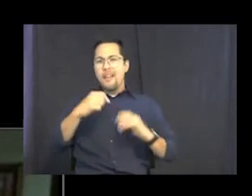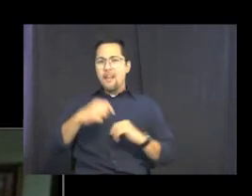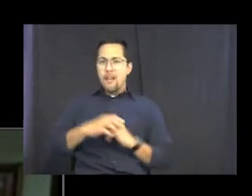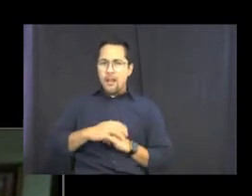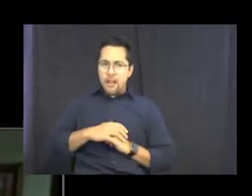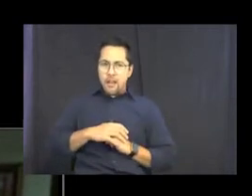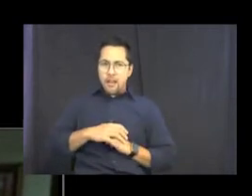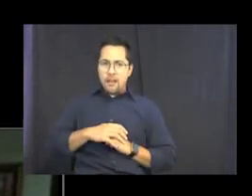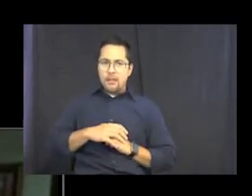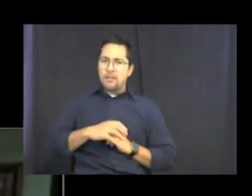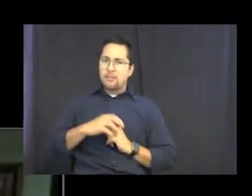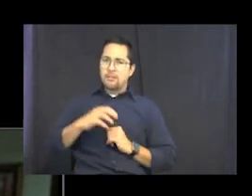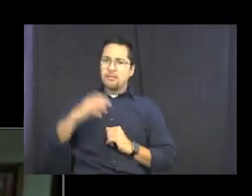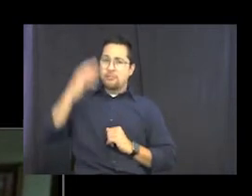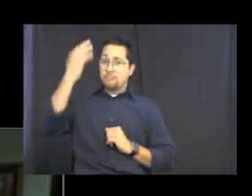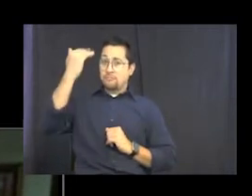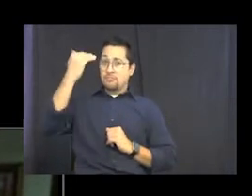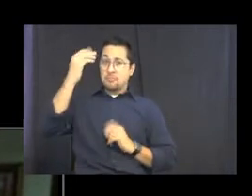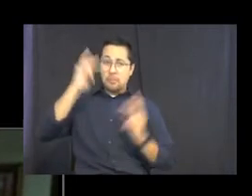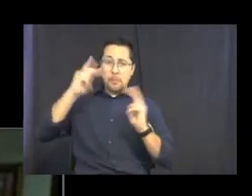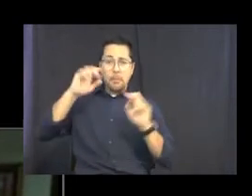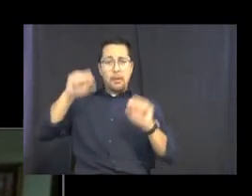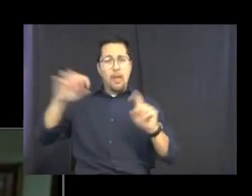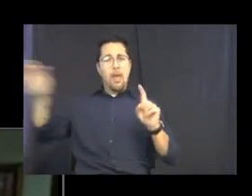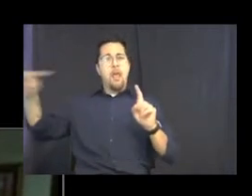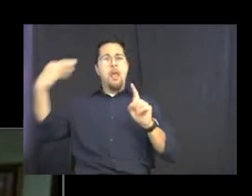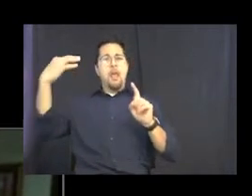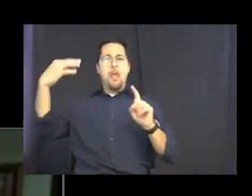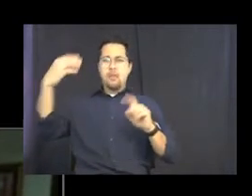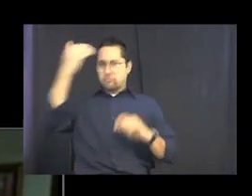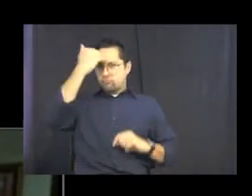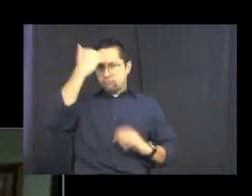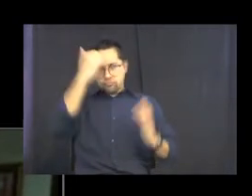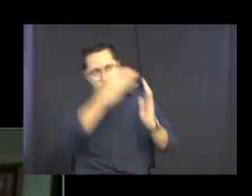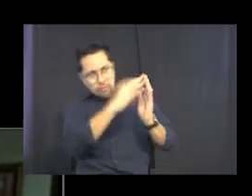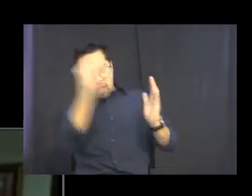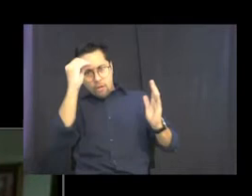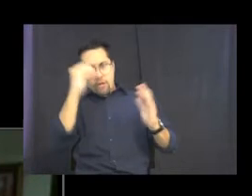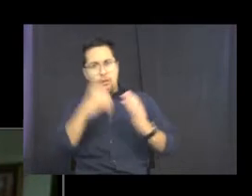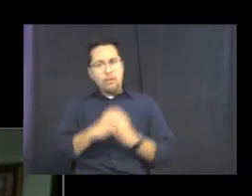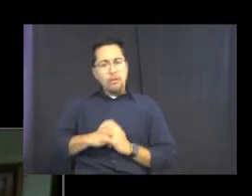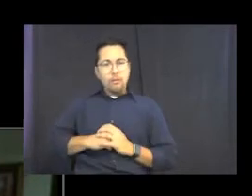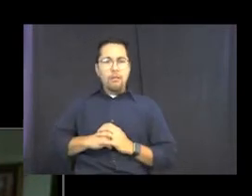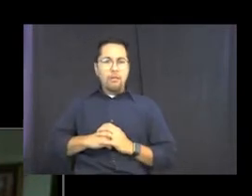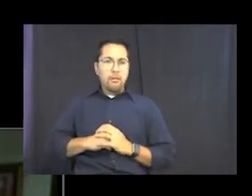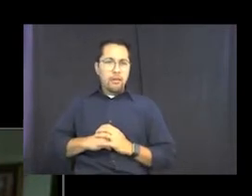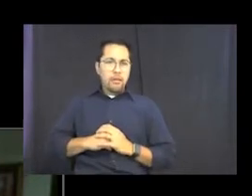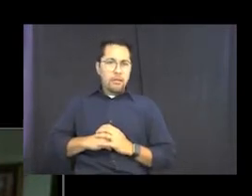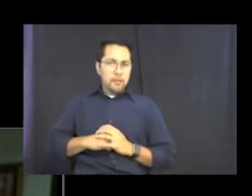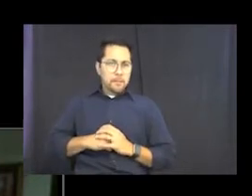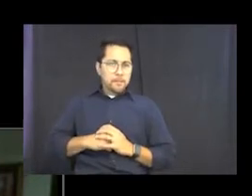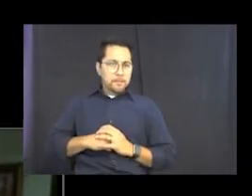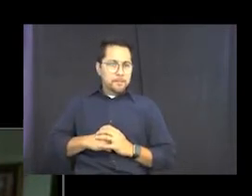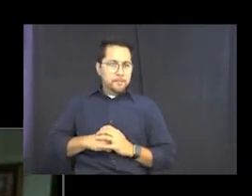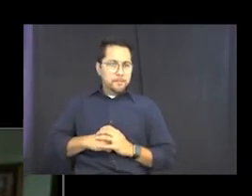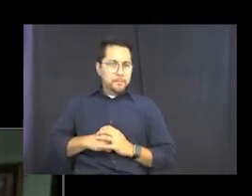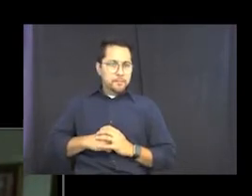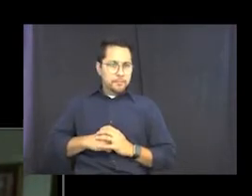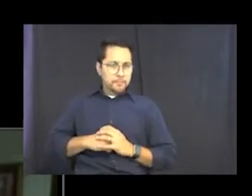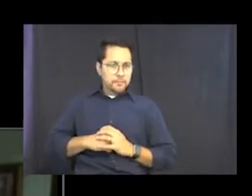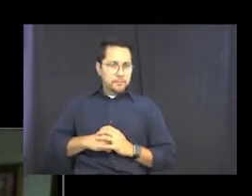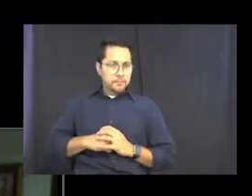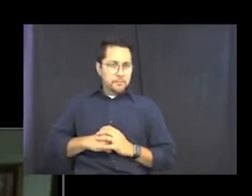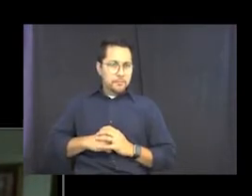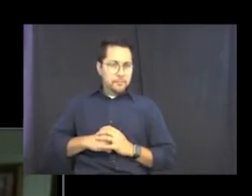community will understand us. We all have something to contribute to our society, even